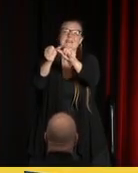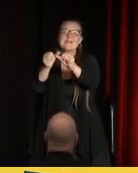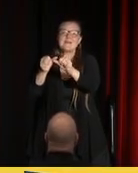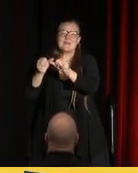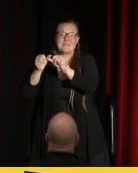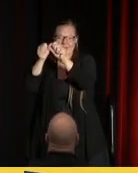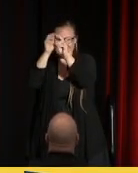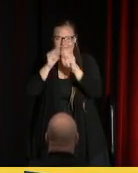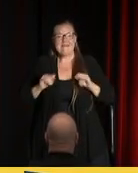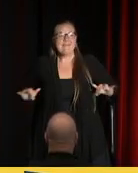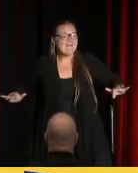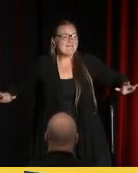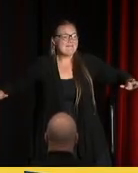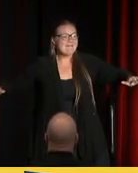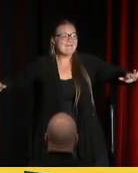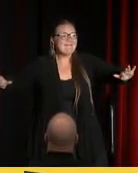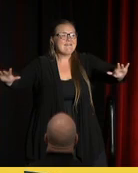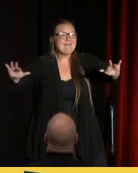o'er the